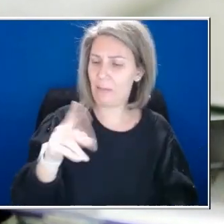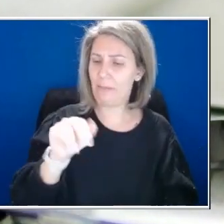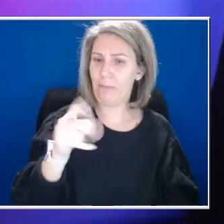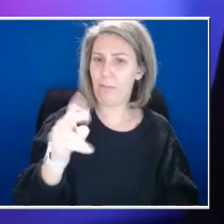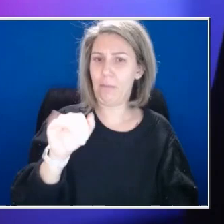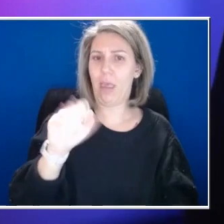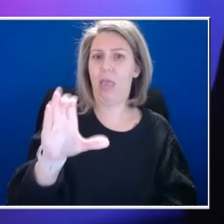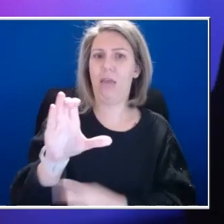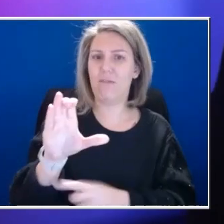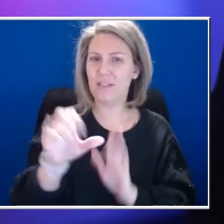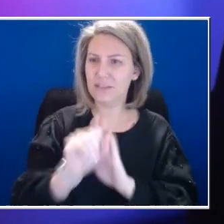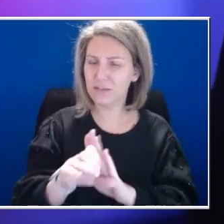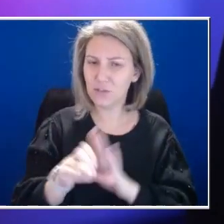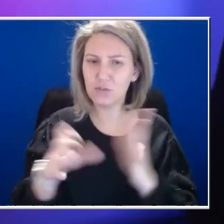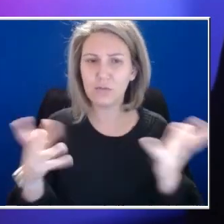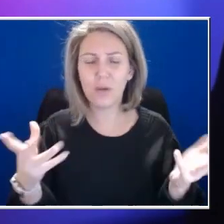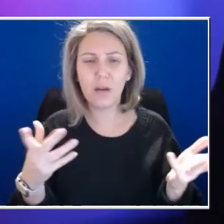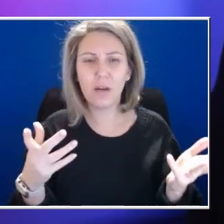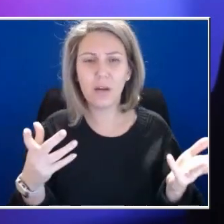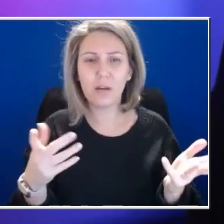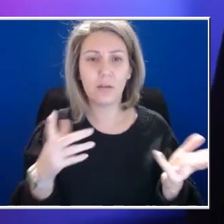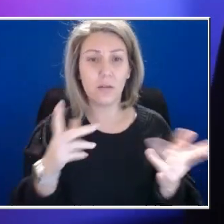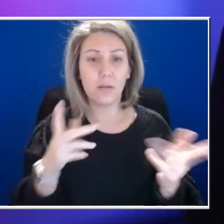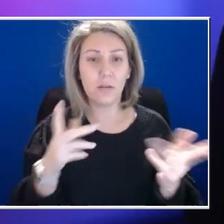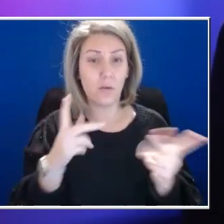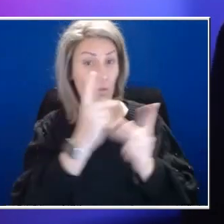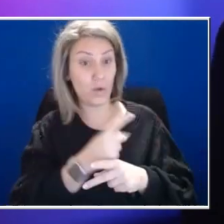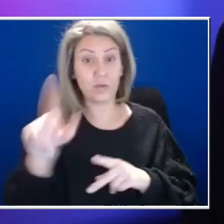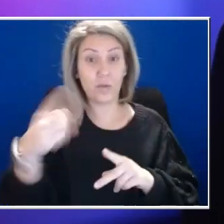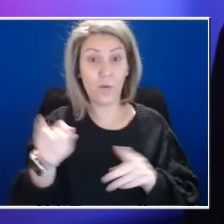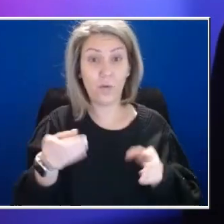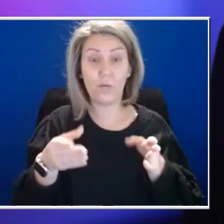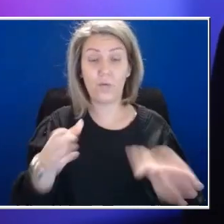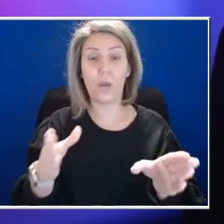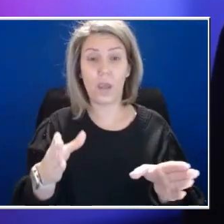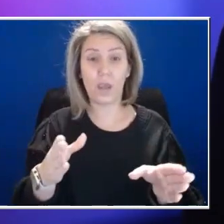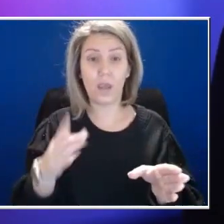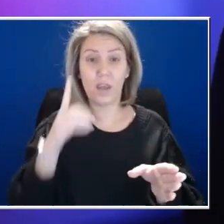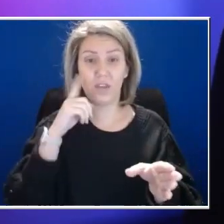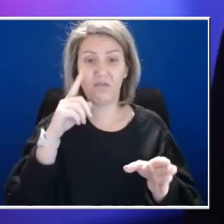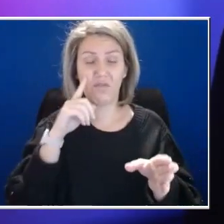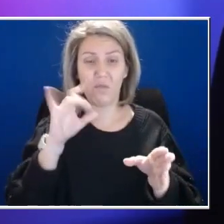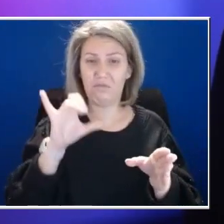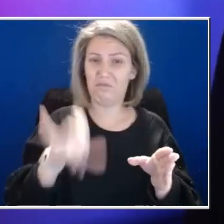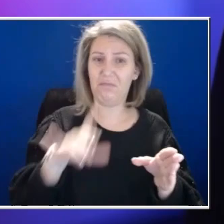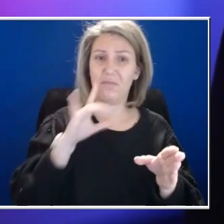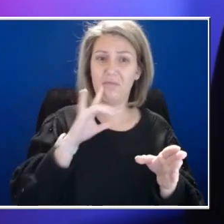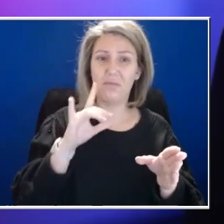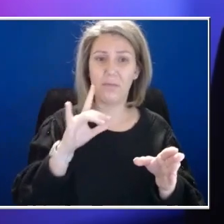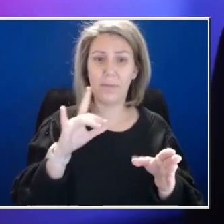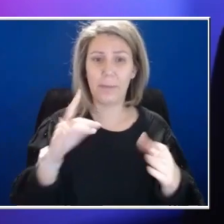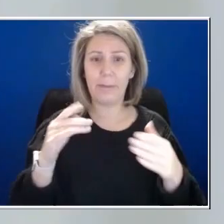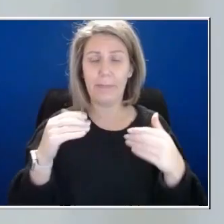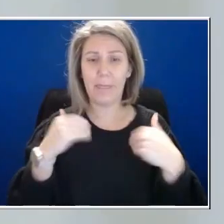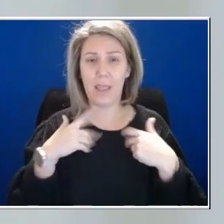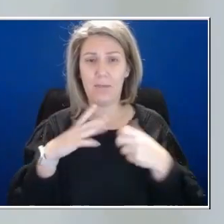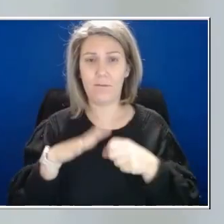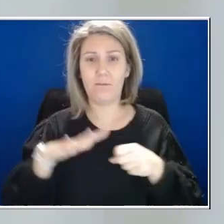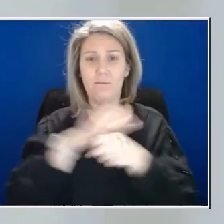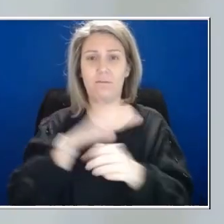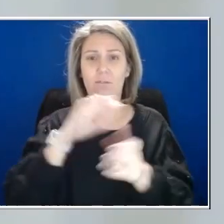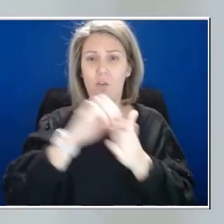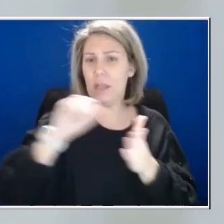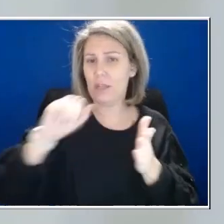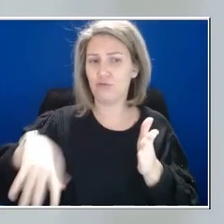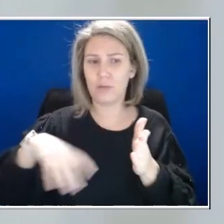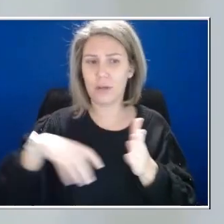Even worse, the only way to remedy pelvic congestion syndrome was to have a full hysterectomy. Sherry took